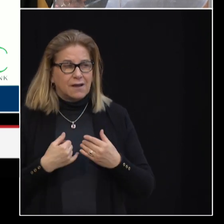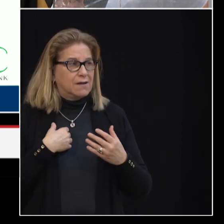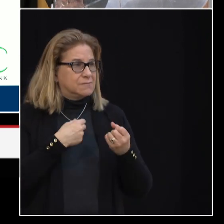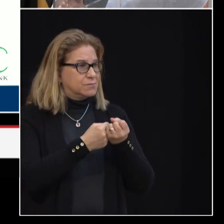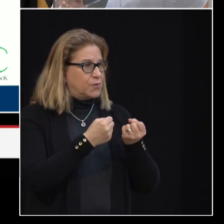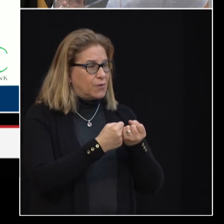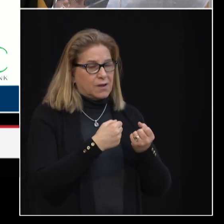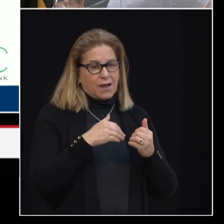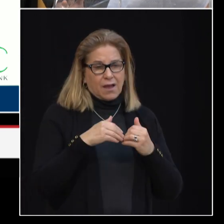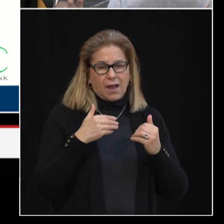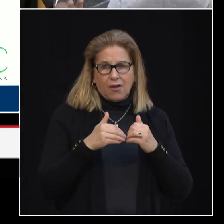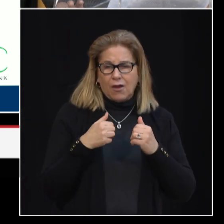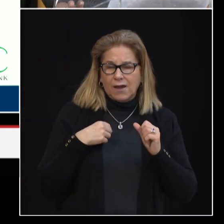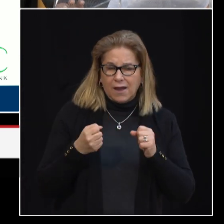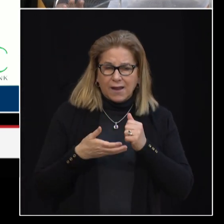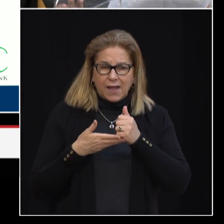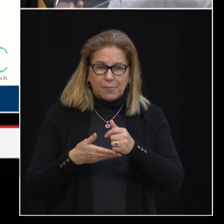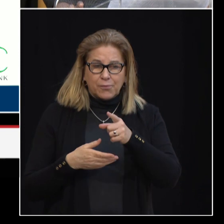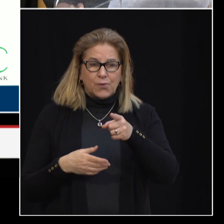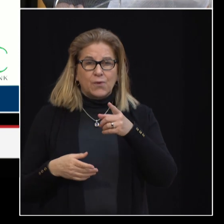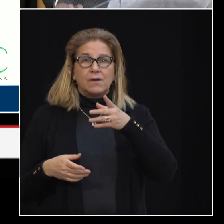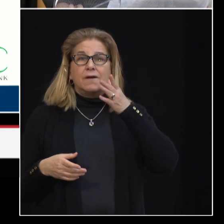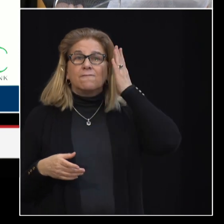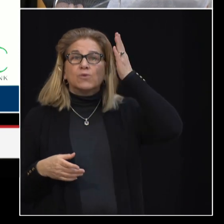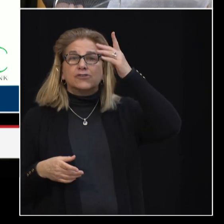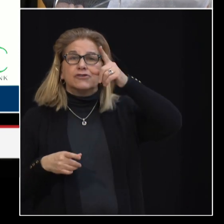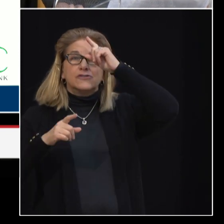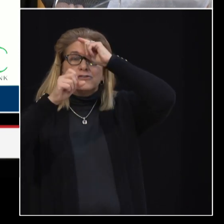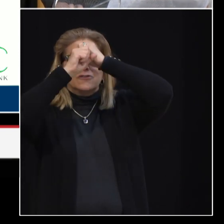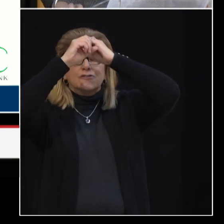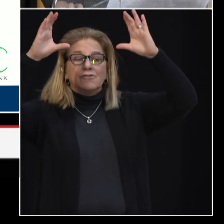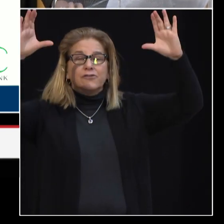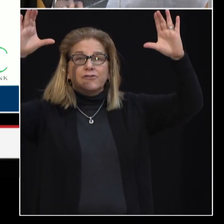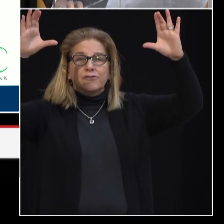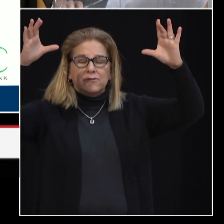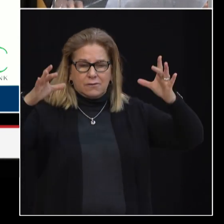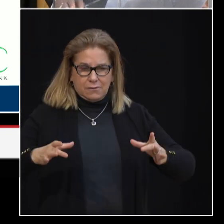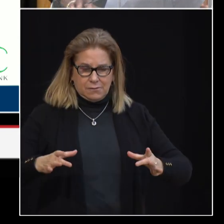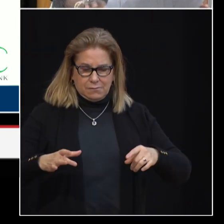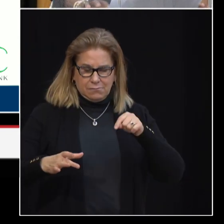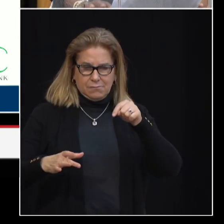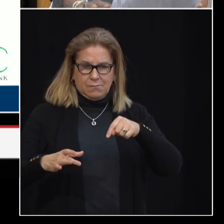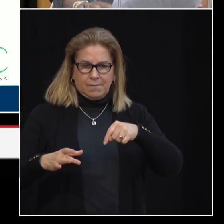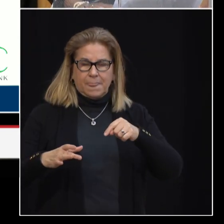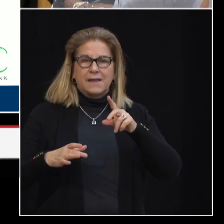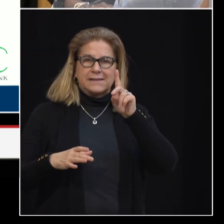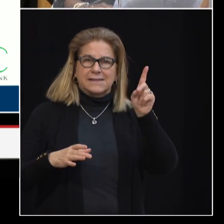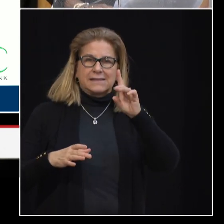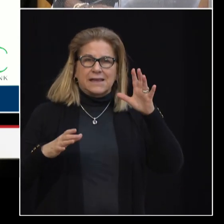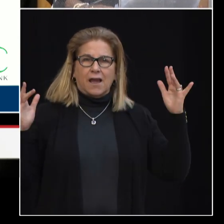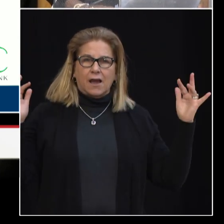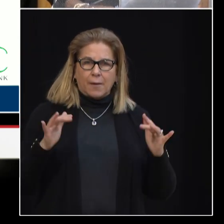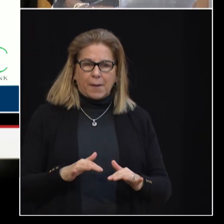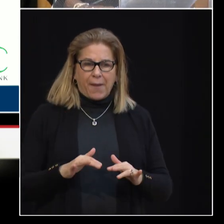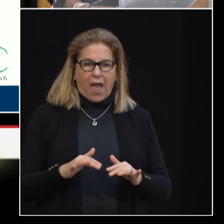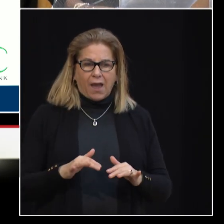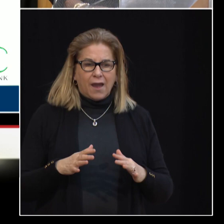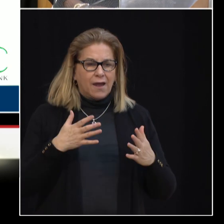future of the district's comeback initiative and goals. Thank you, and I look forward to hearing from